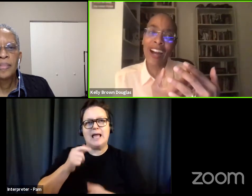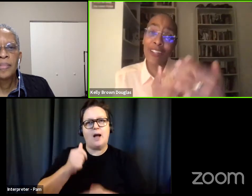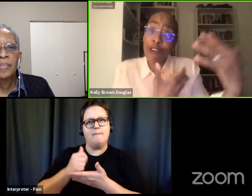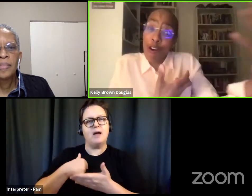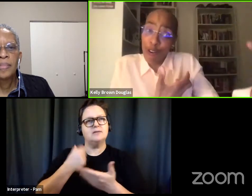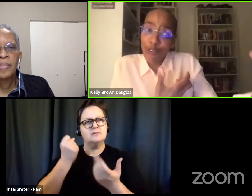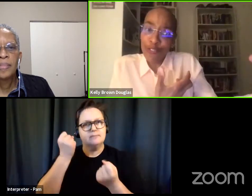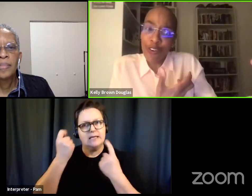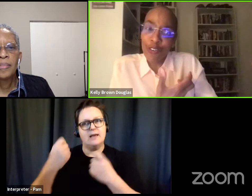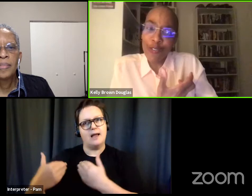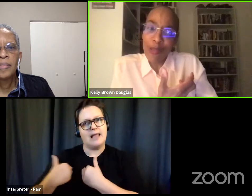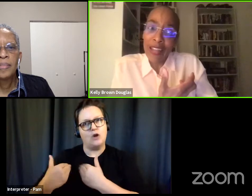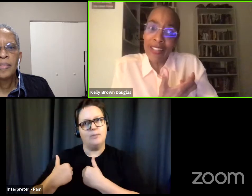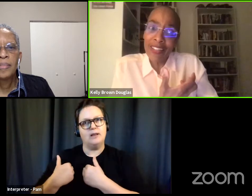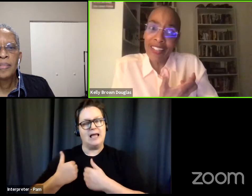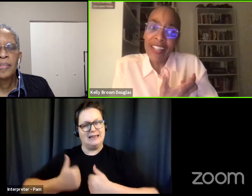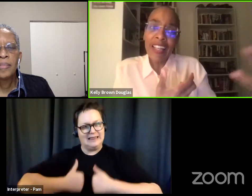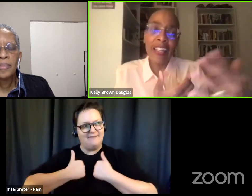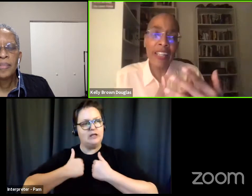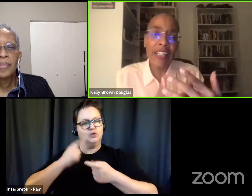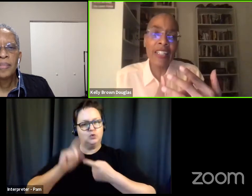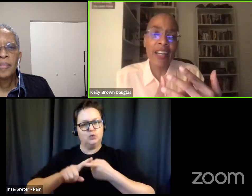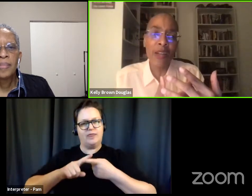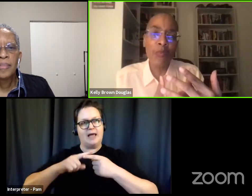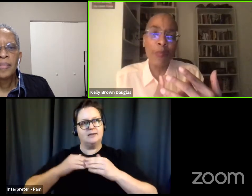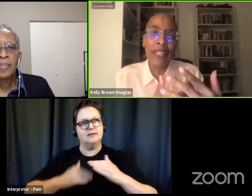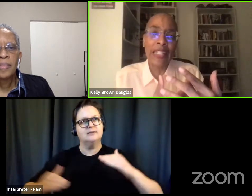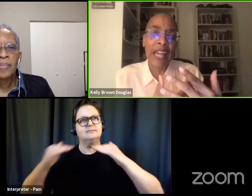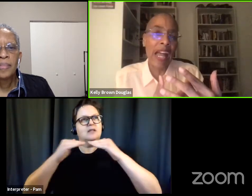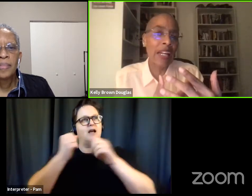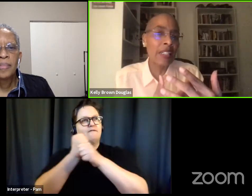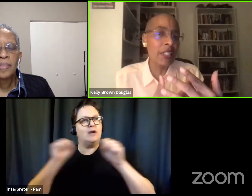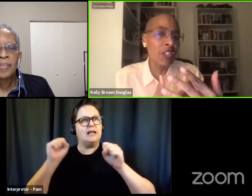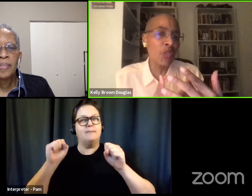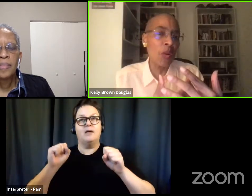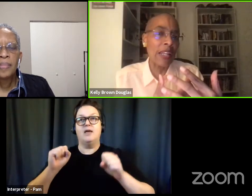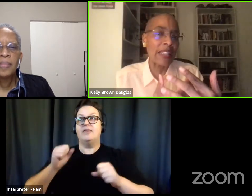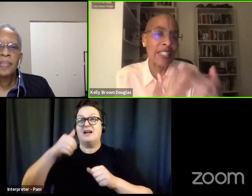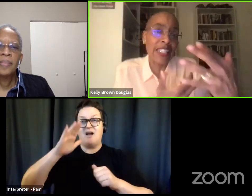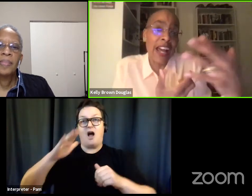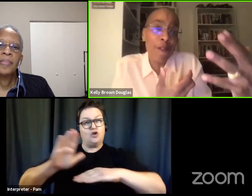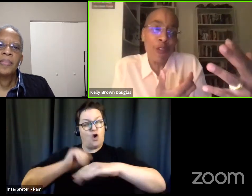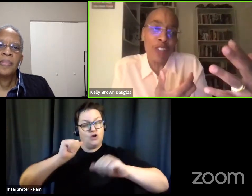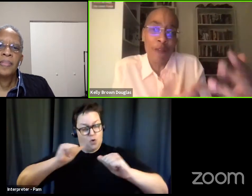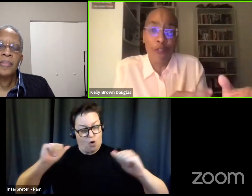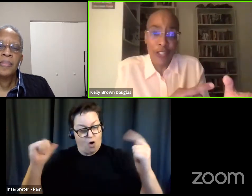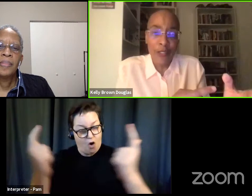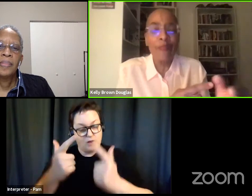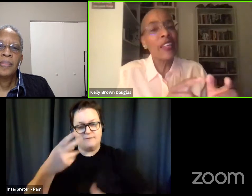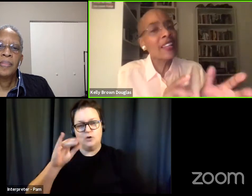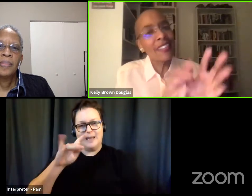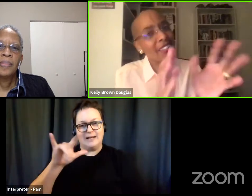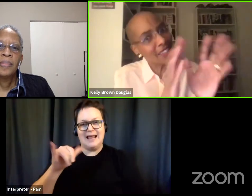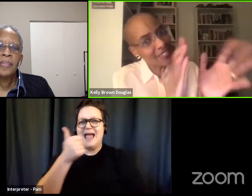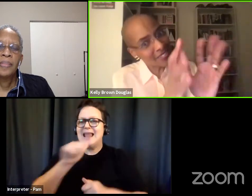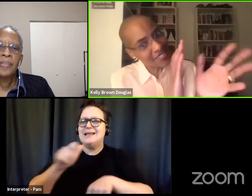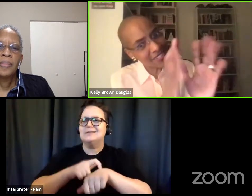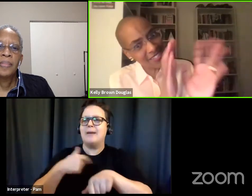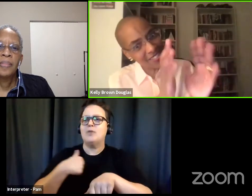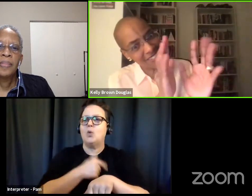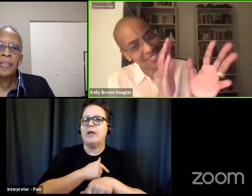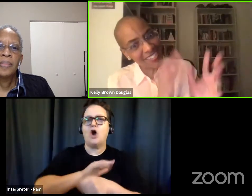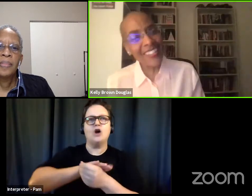which God calls all humanity. And anytime we begin to act in such a way that stifles that freedom,